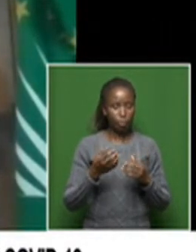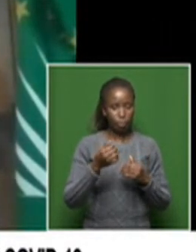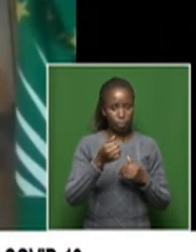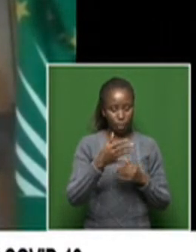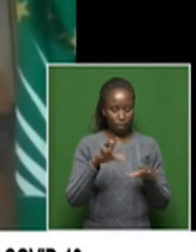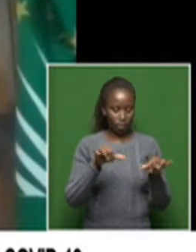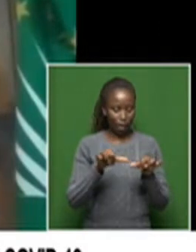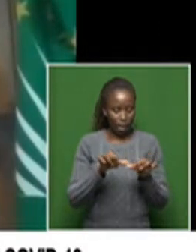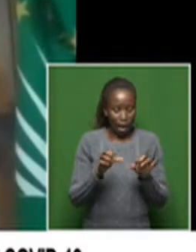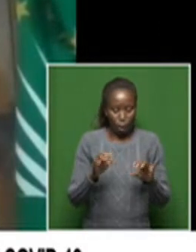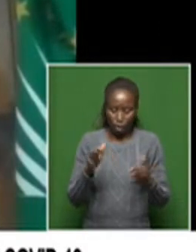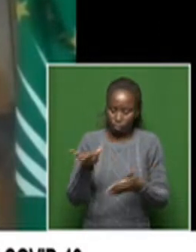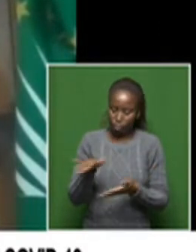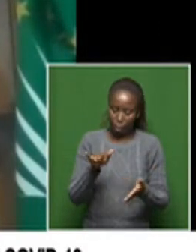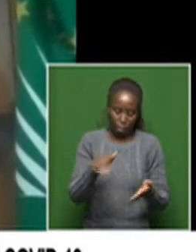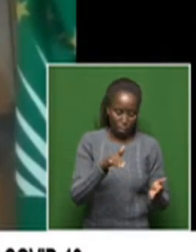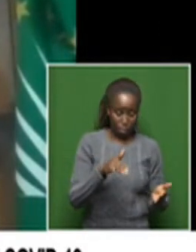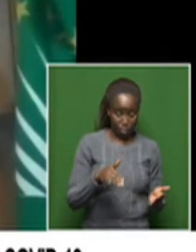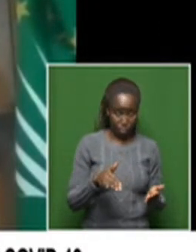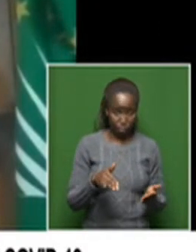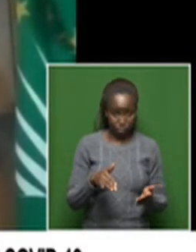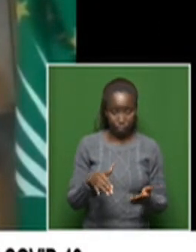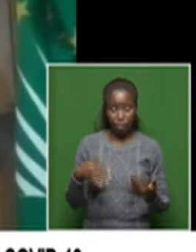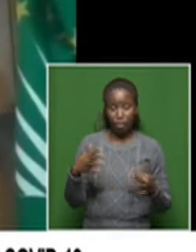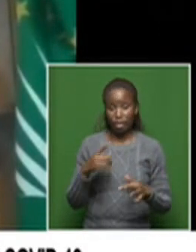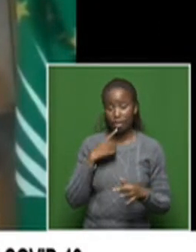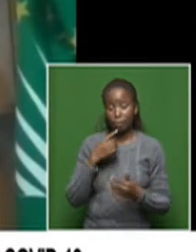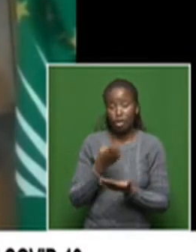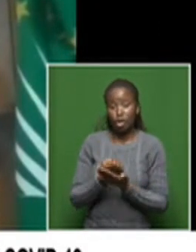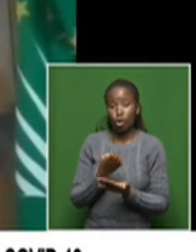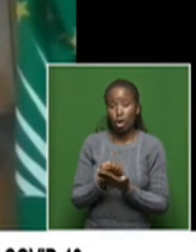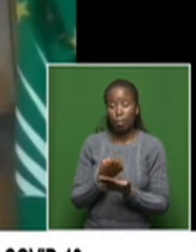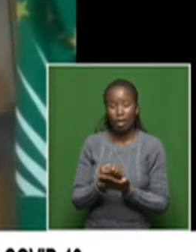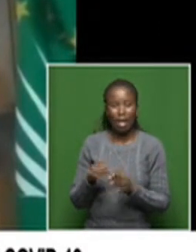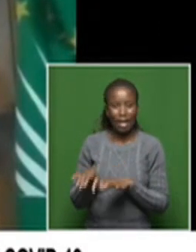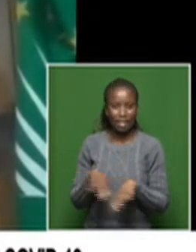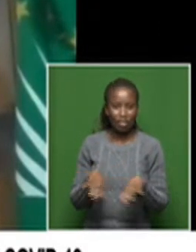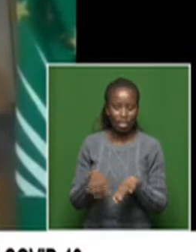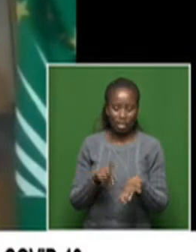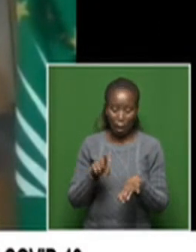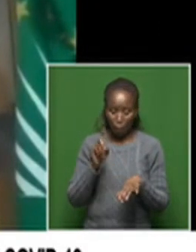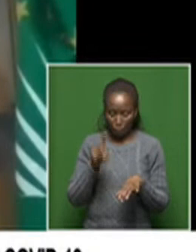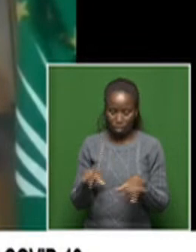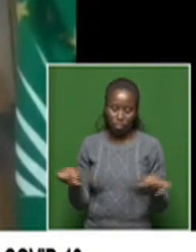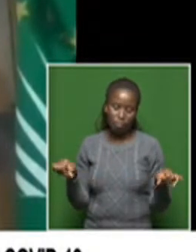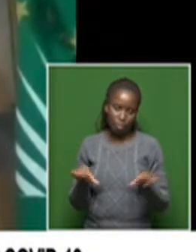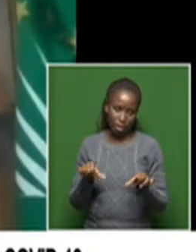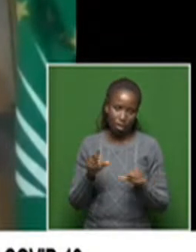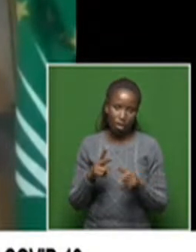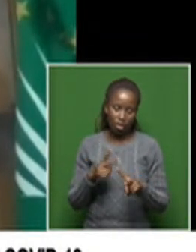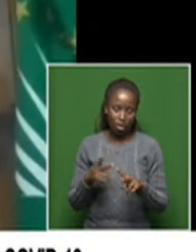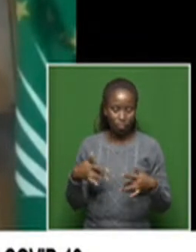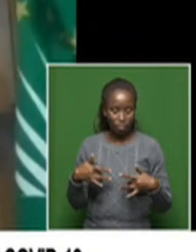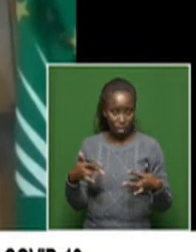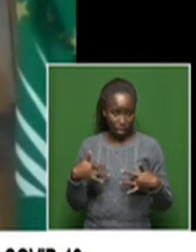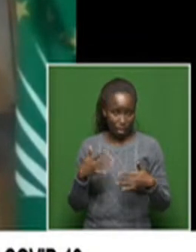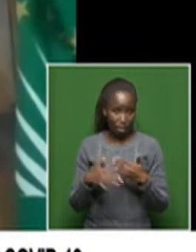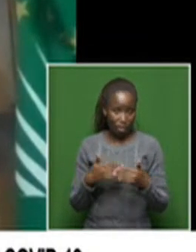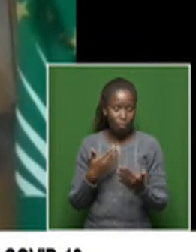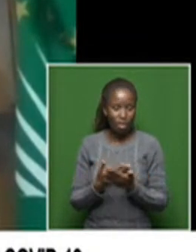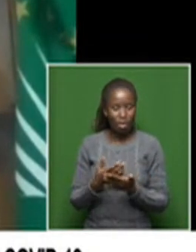have heard the economy cluster requesting that economic activities have to come back in terms of life, being able to